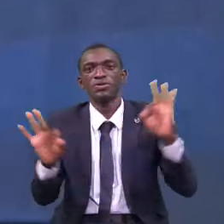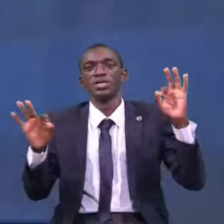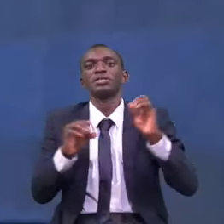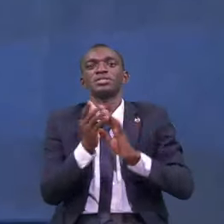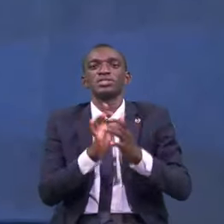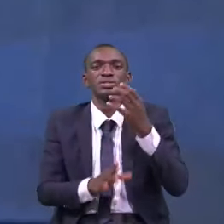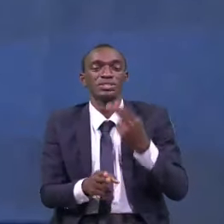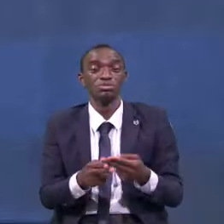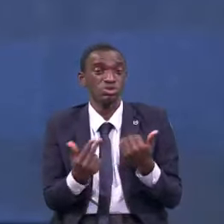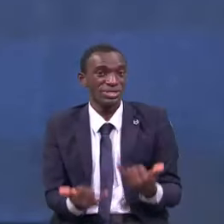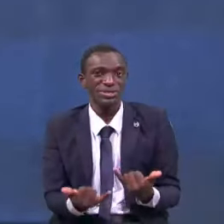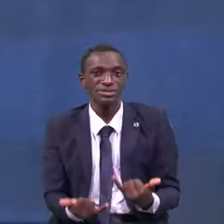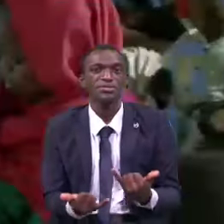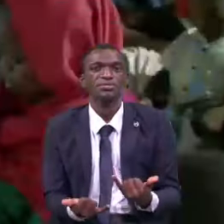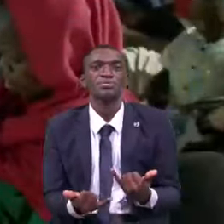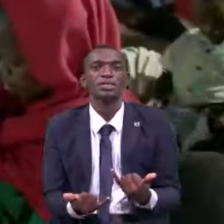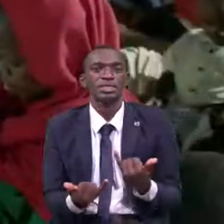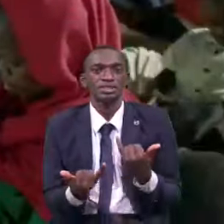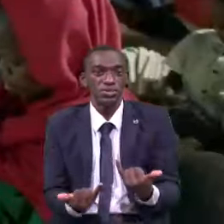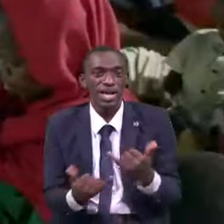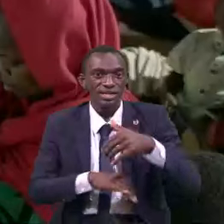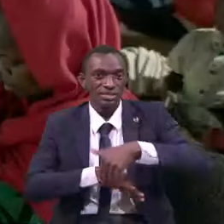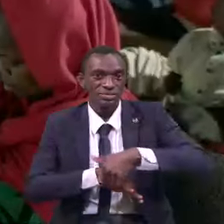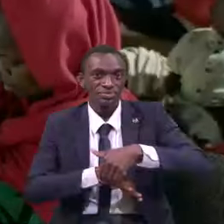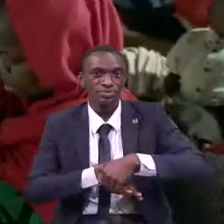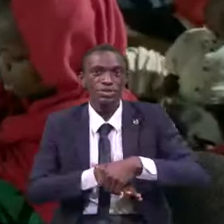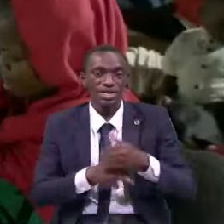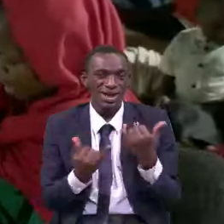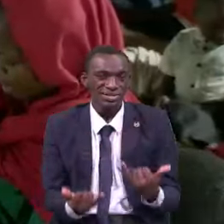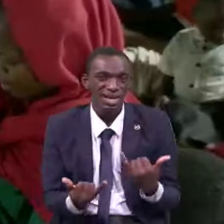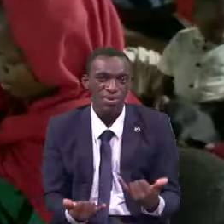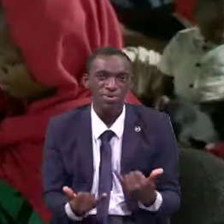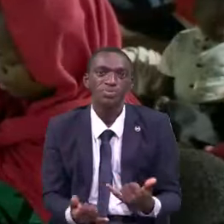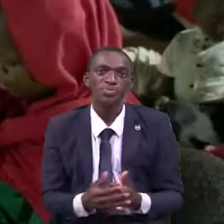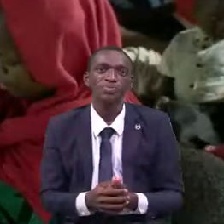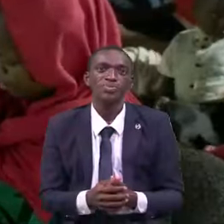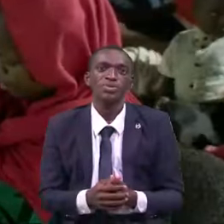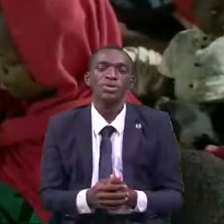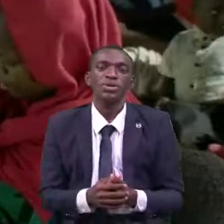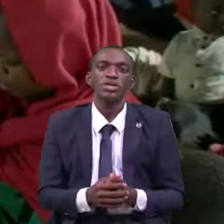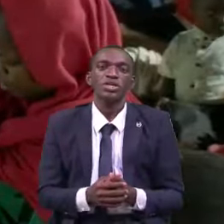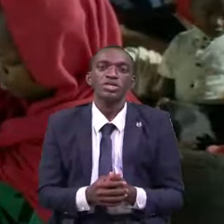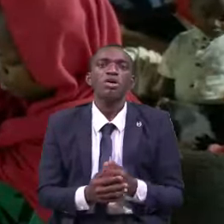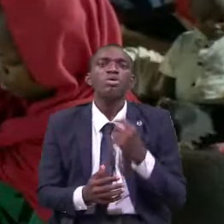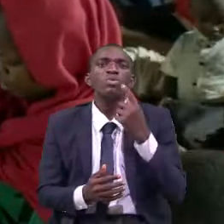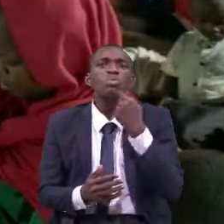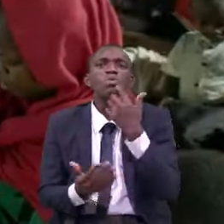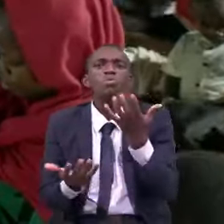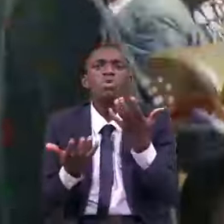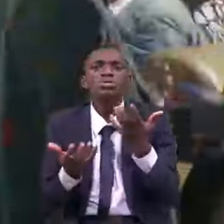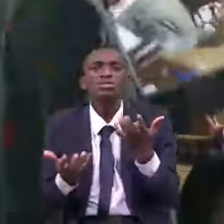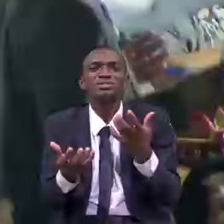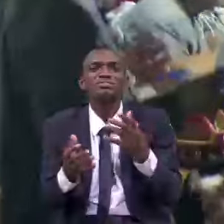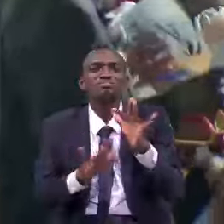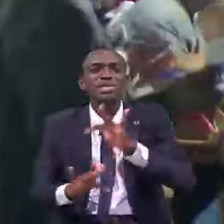Today, tonight, right now, who is coming for the compassion of the Lord?